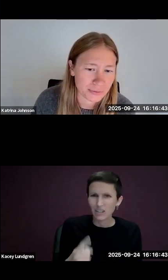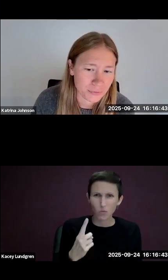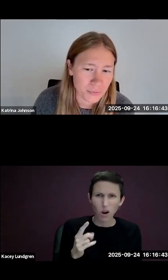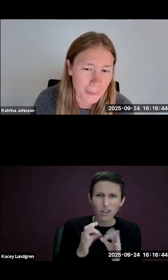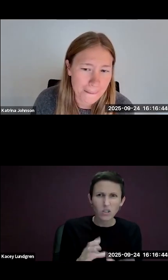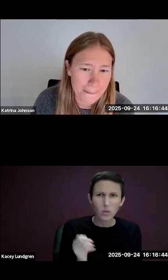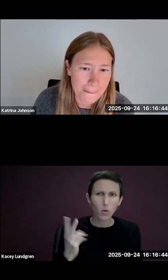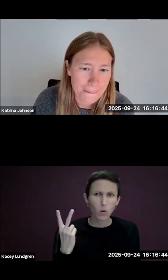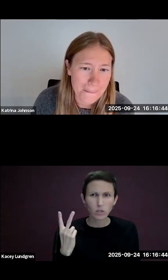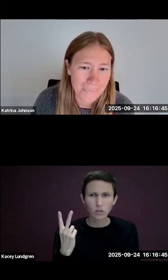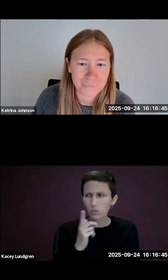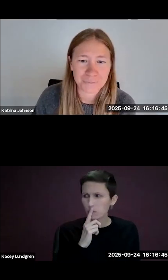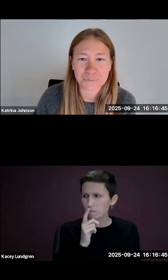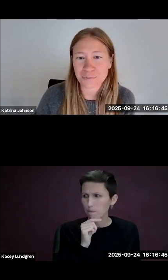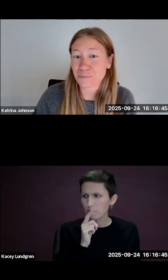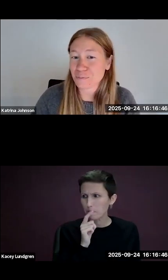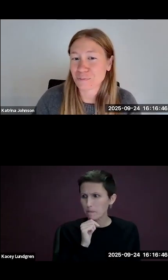hours?